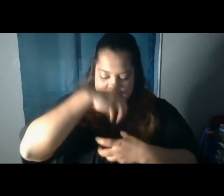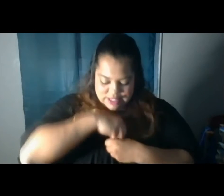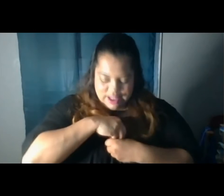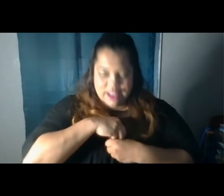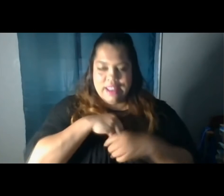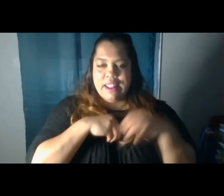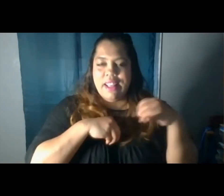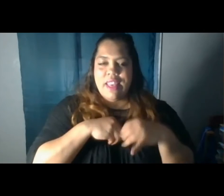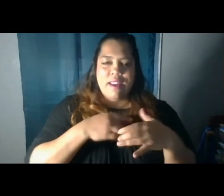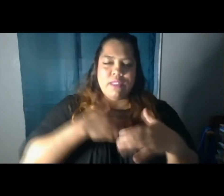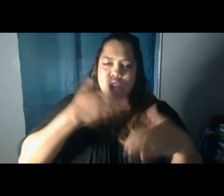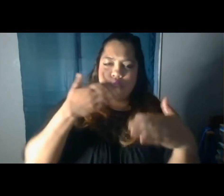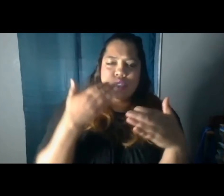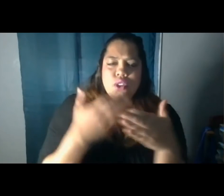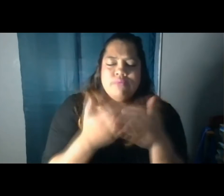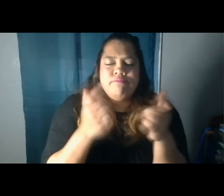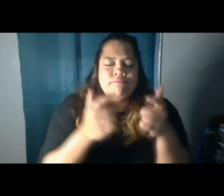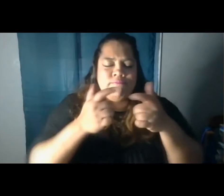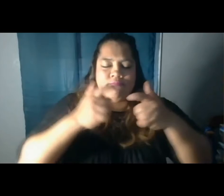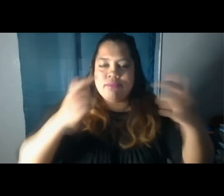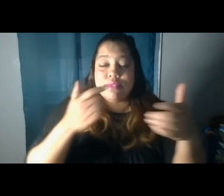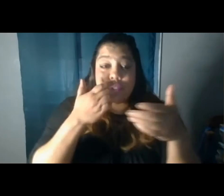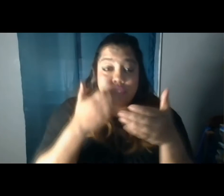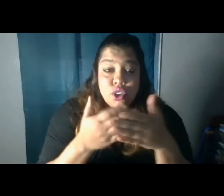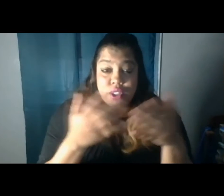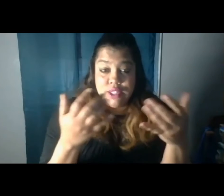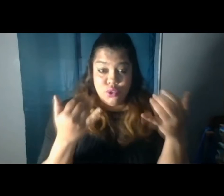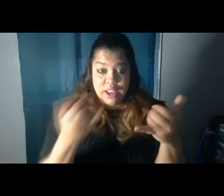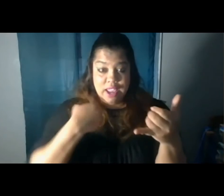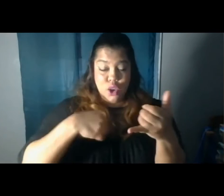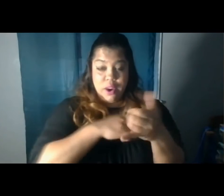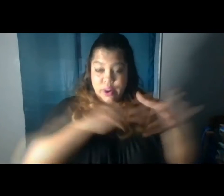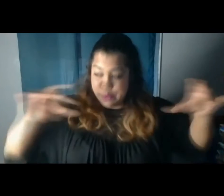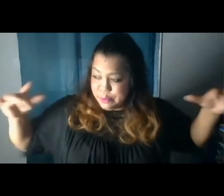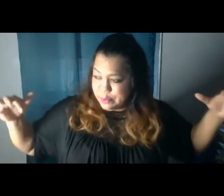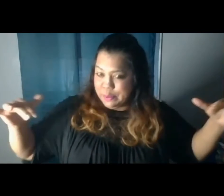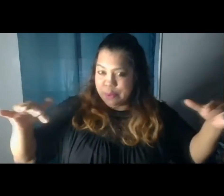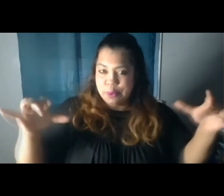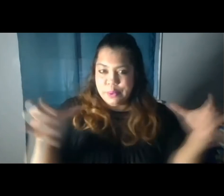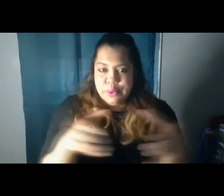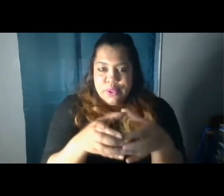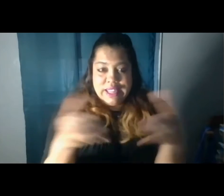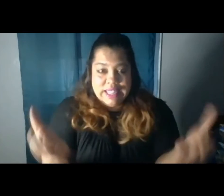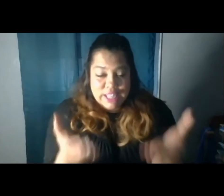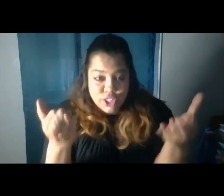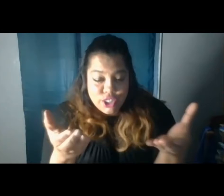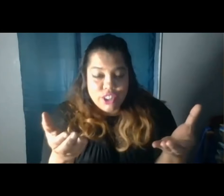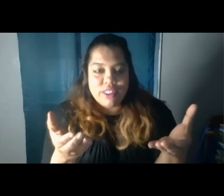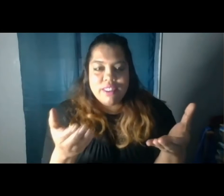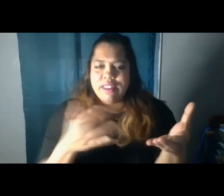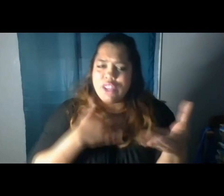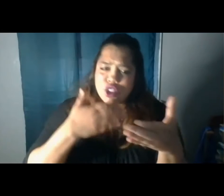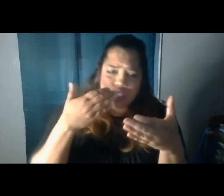Being grateful for coming together today in this place, in this space of opening our hearts and our minds